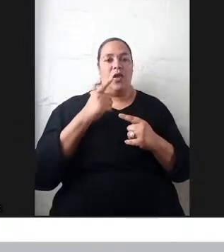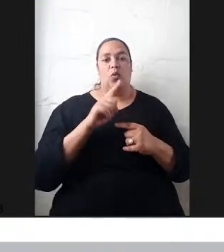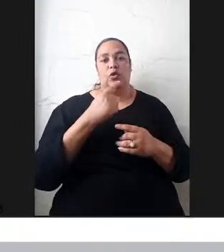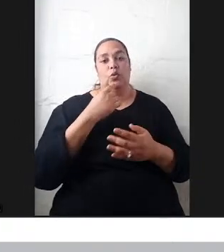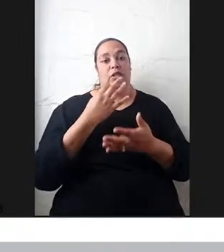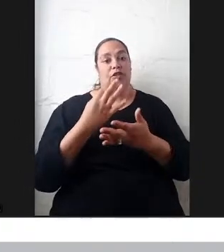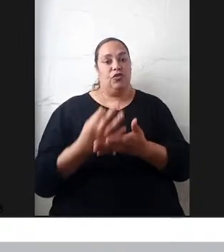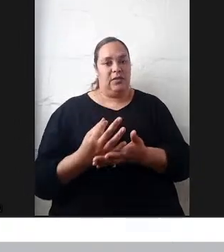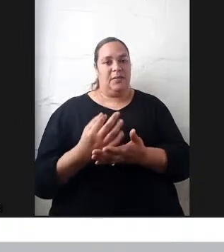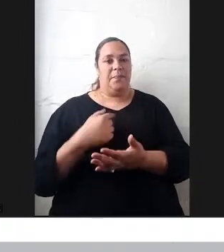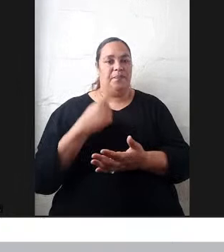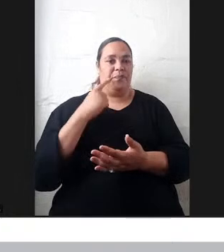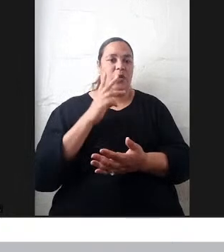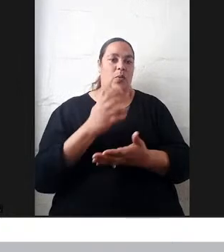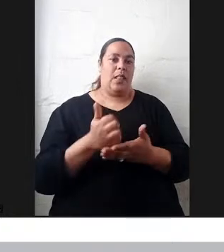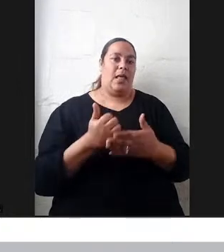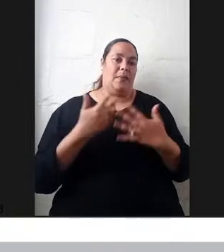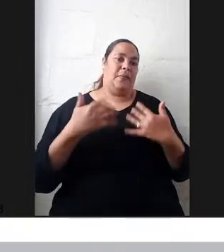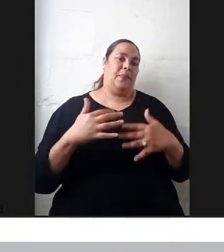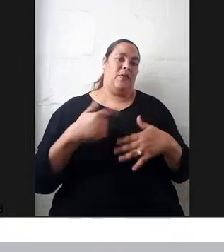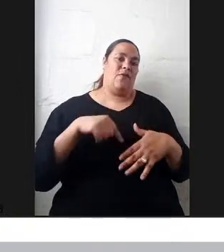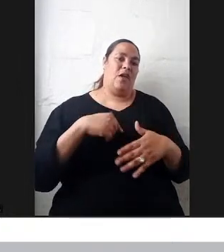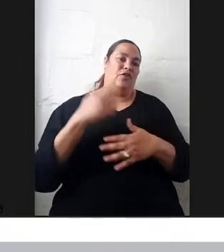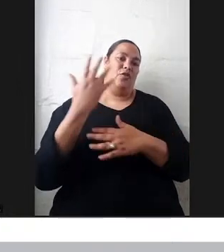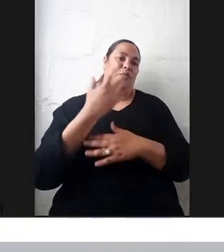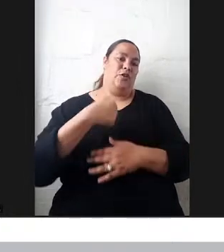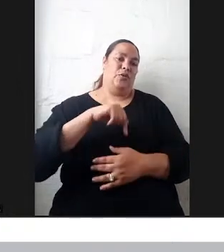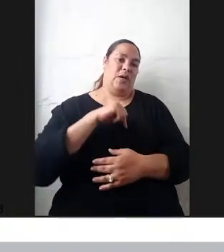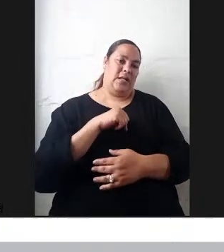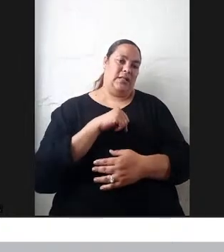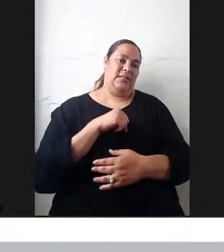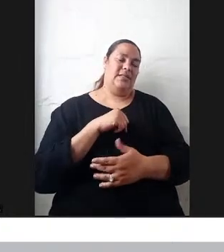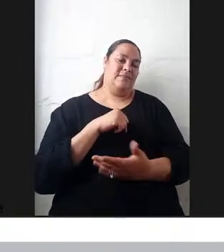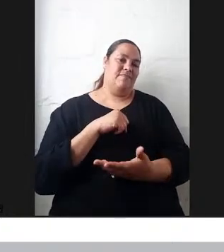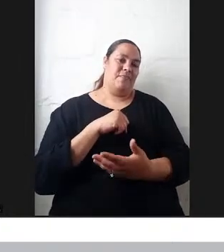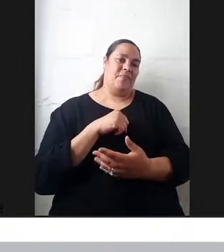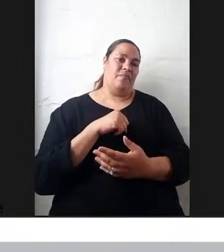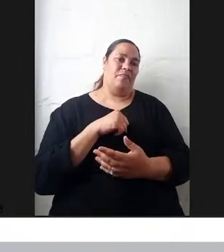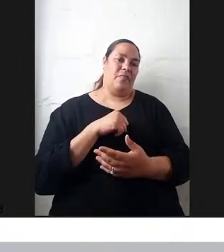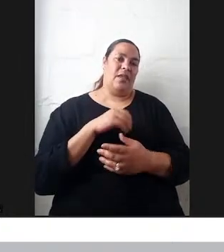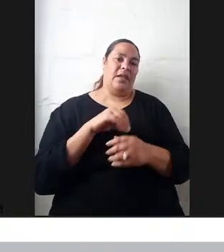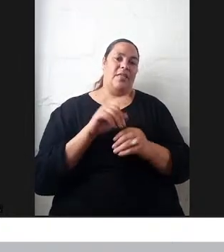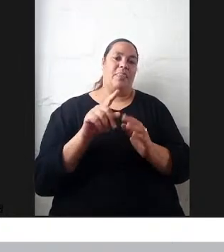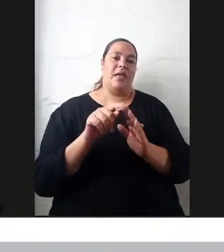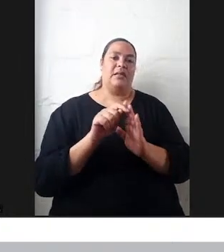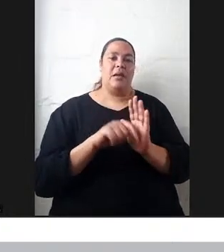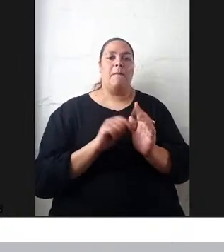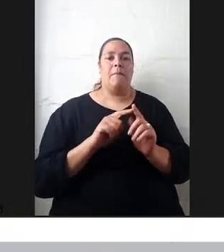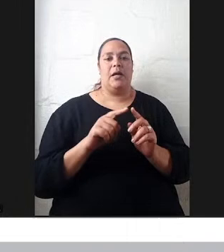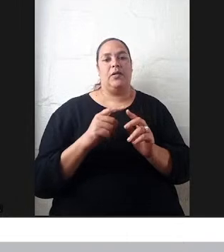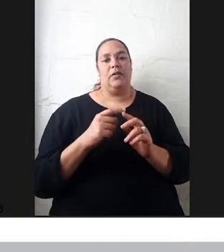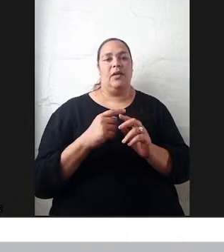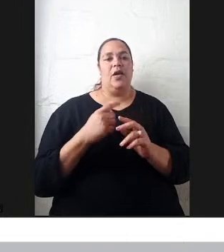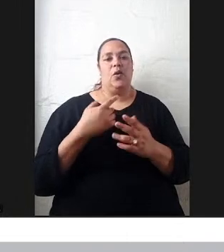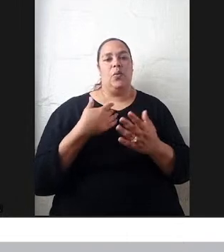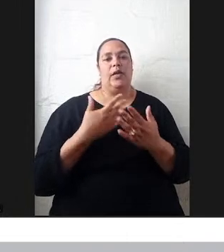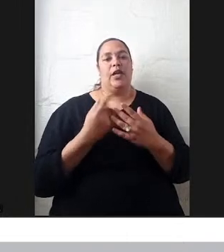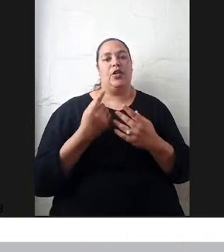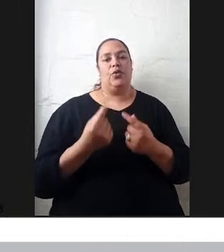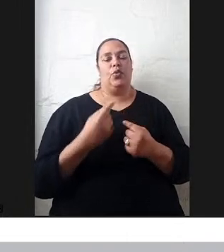it would be very helpful for them to present it to us in layman's terms. But I think, yeah, can do that with the next quarterly.